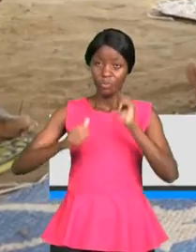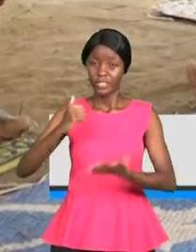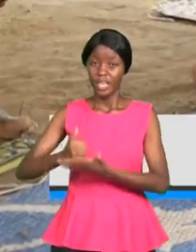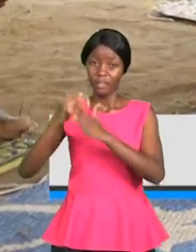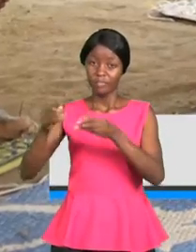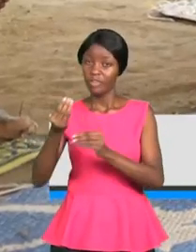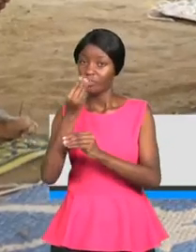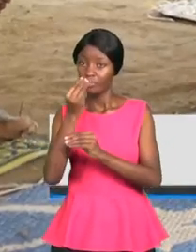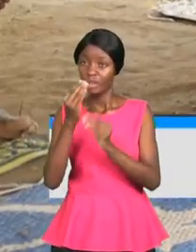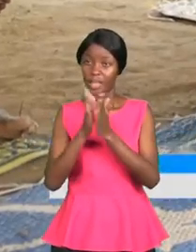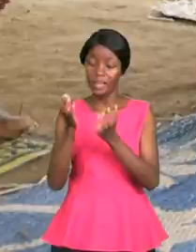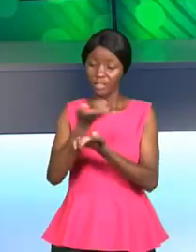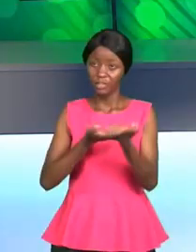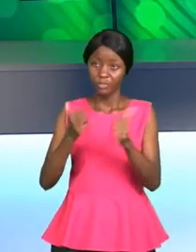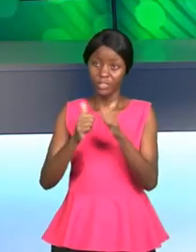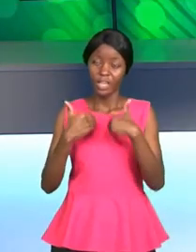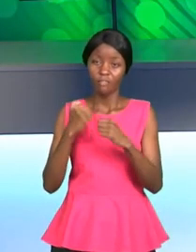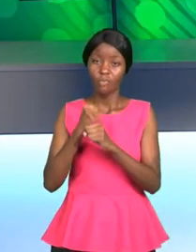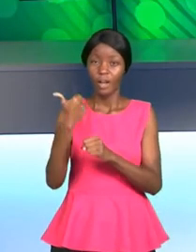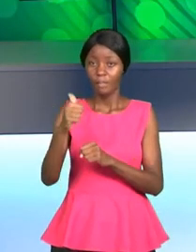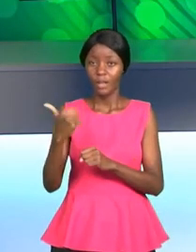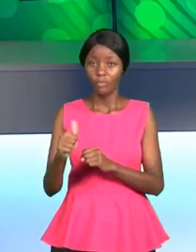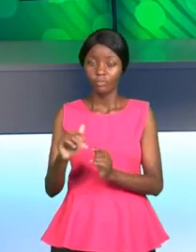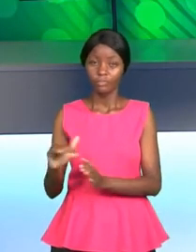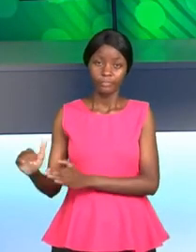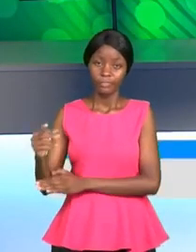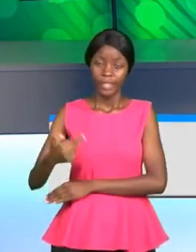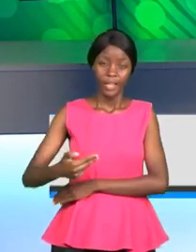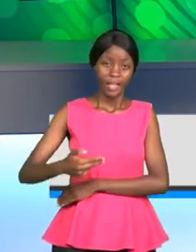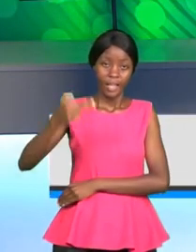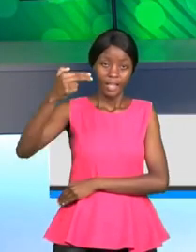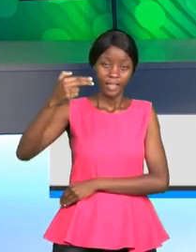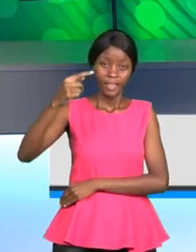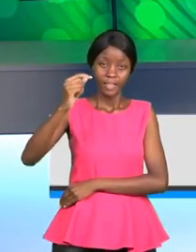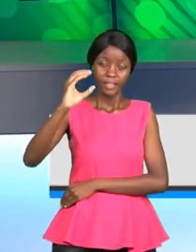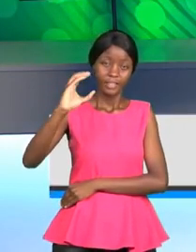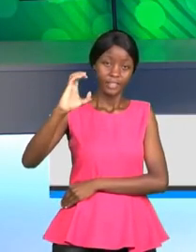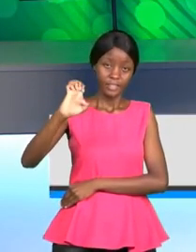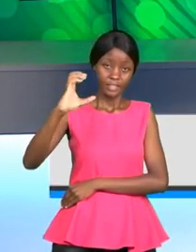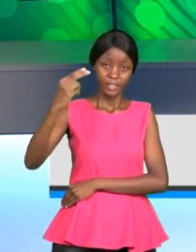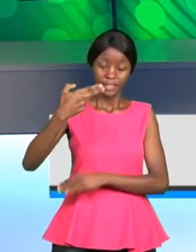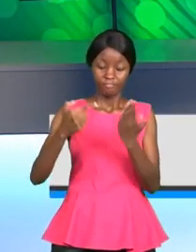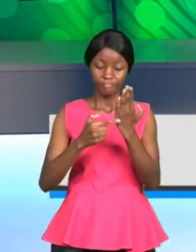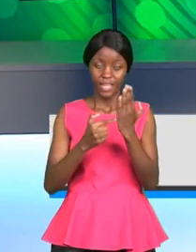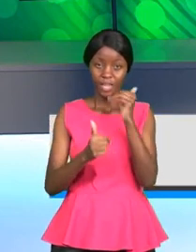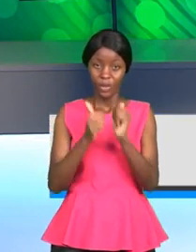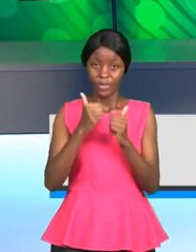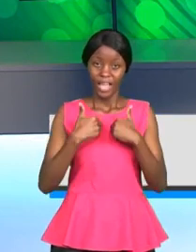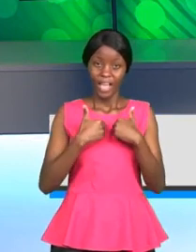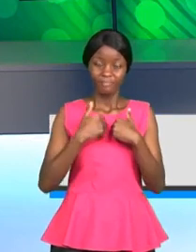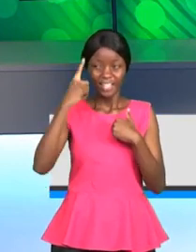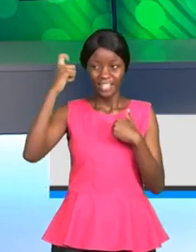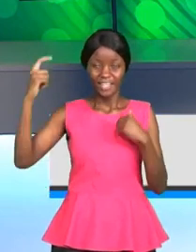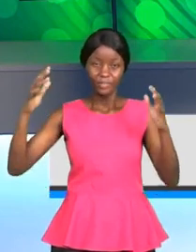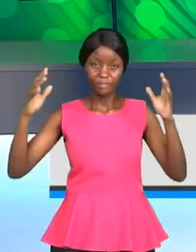and income in a place where there's no work. High-tech promoters had big dreams for Silicon Mountain in Cameroon, where a broad